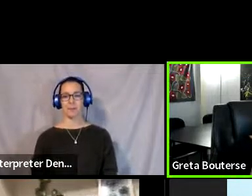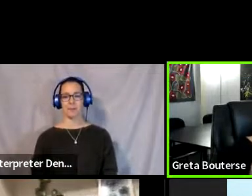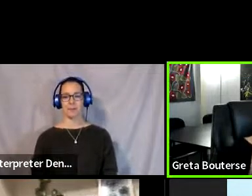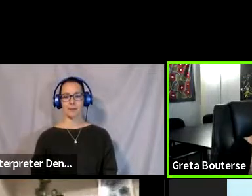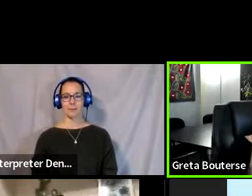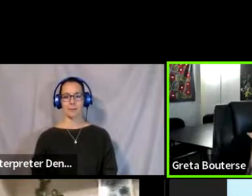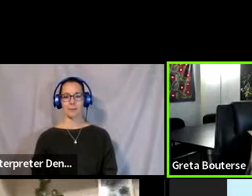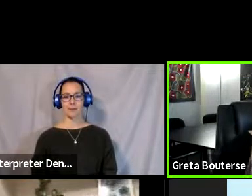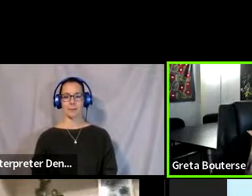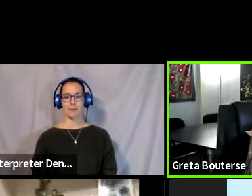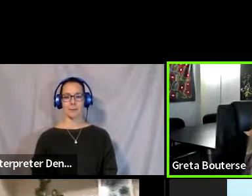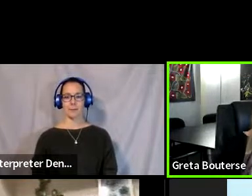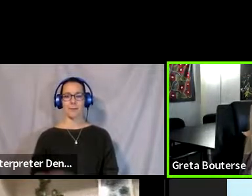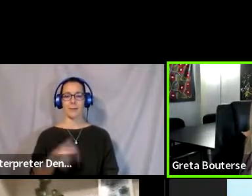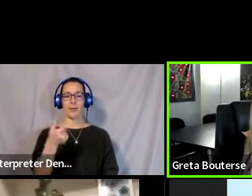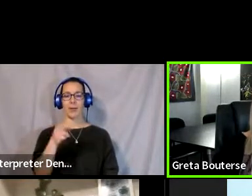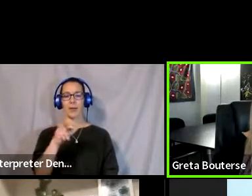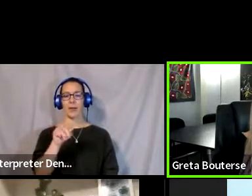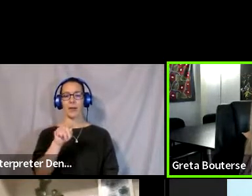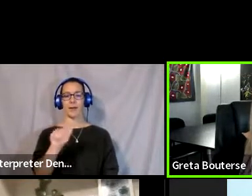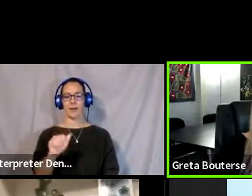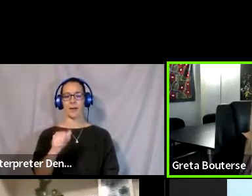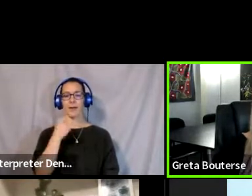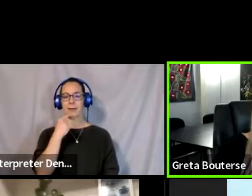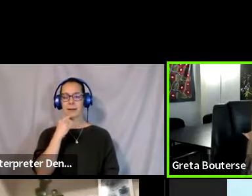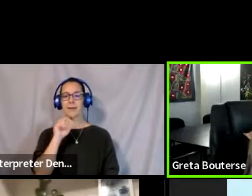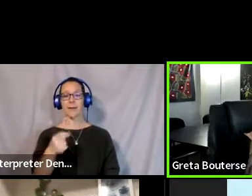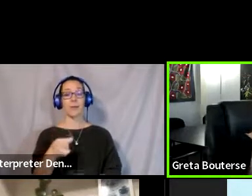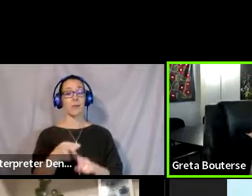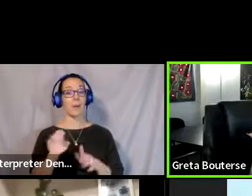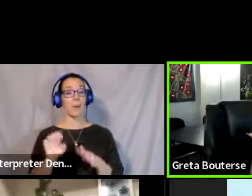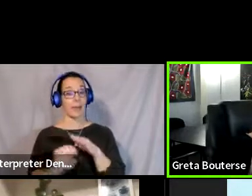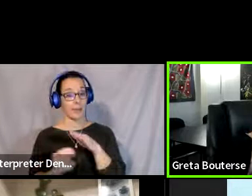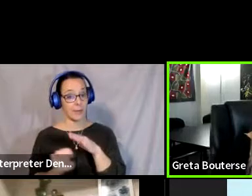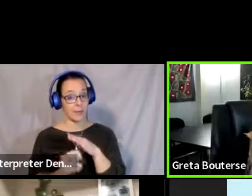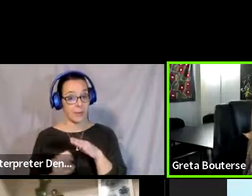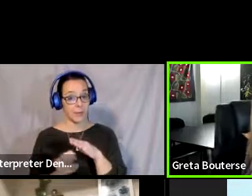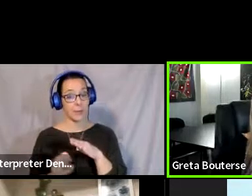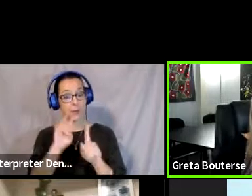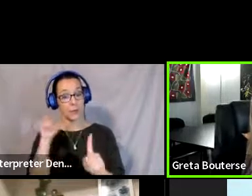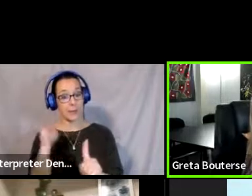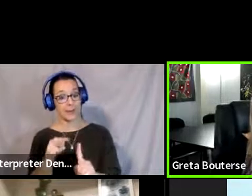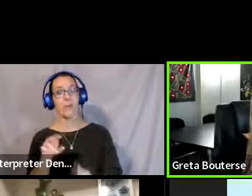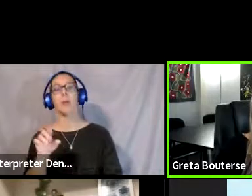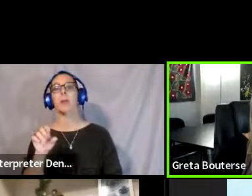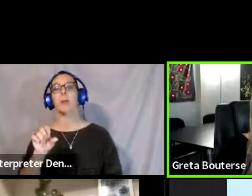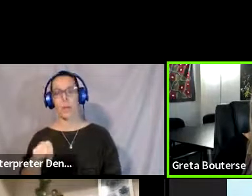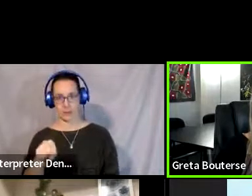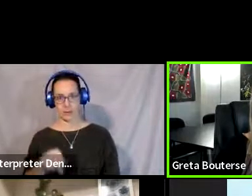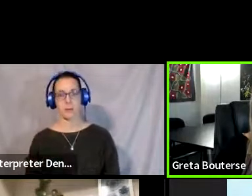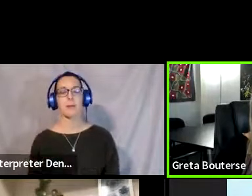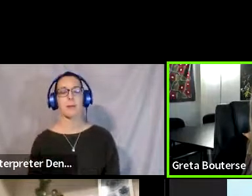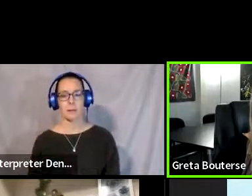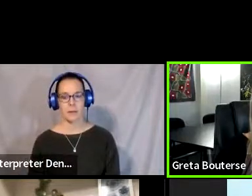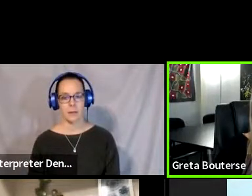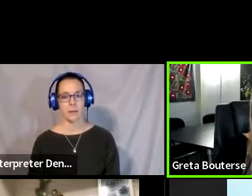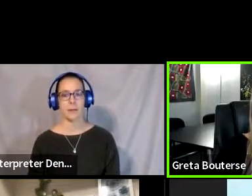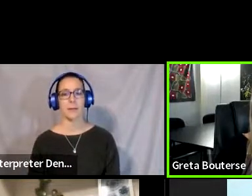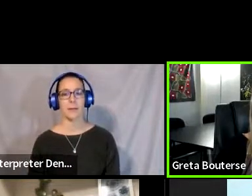I will take that from the elementary lens. Absolutely. Right now, we've had always a plethora